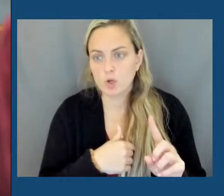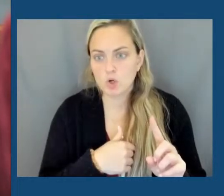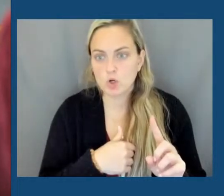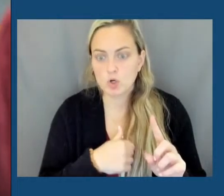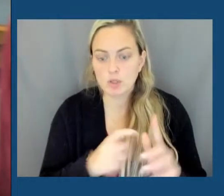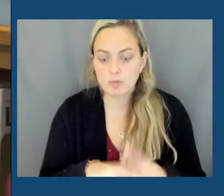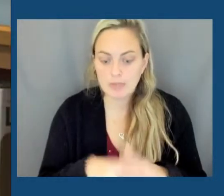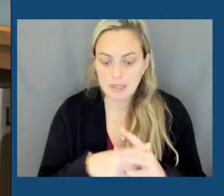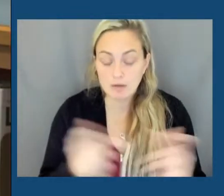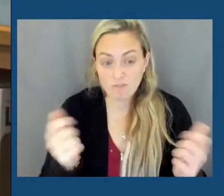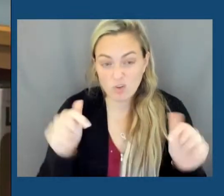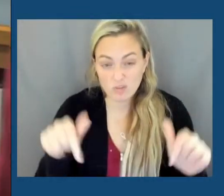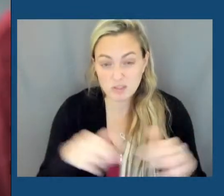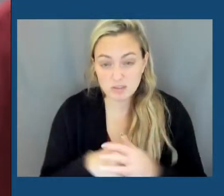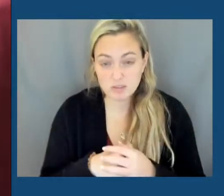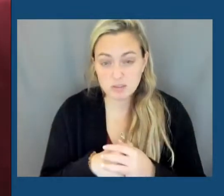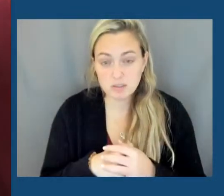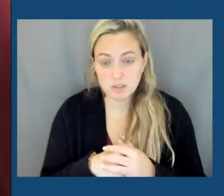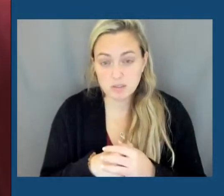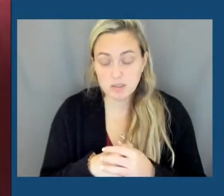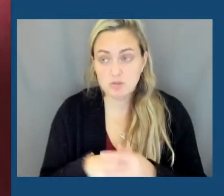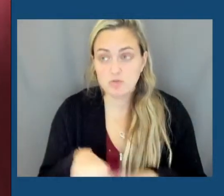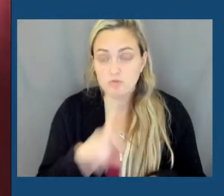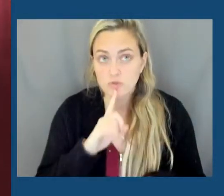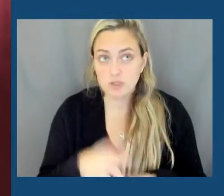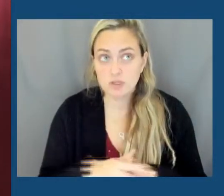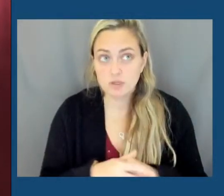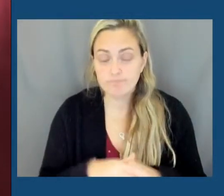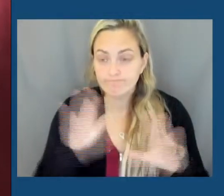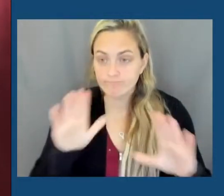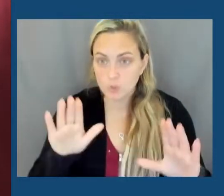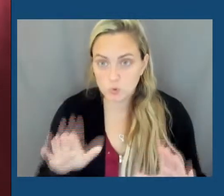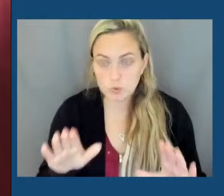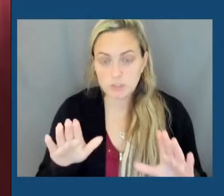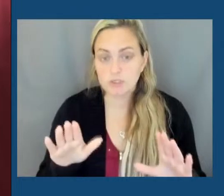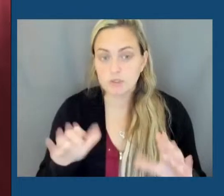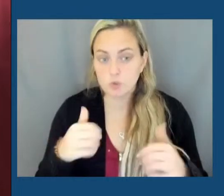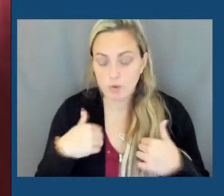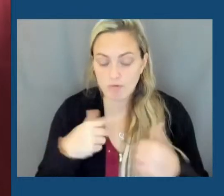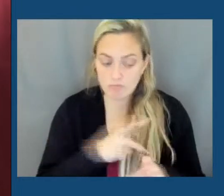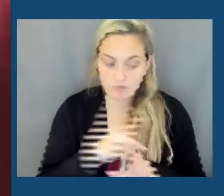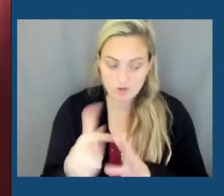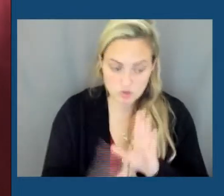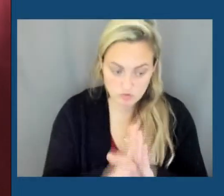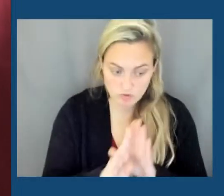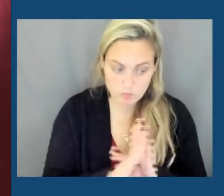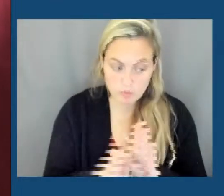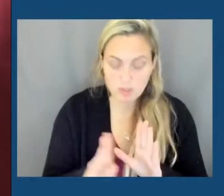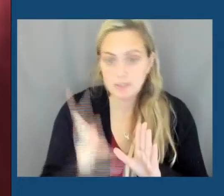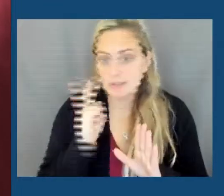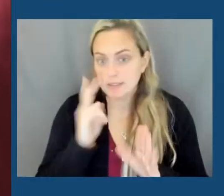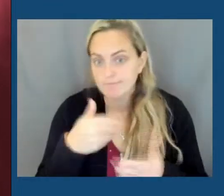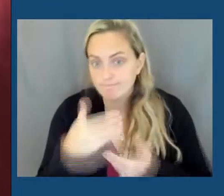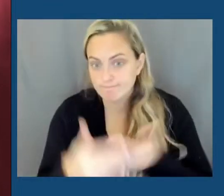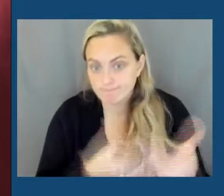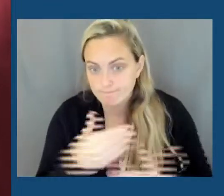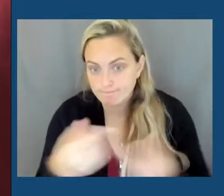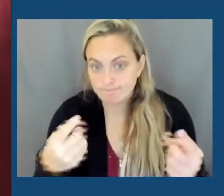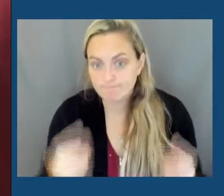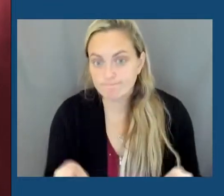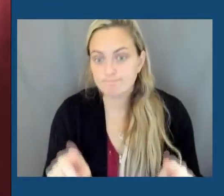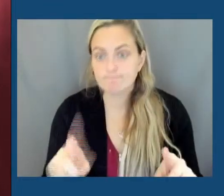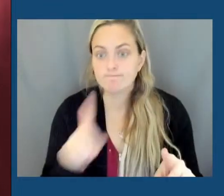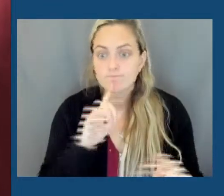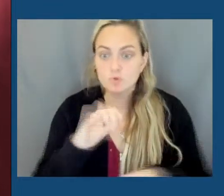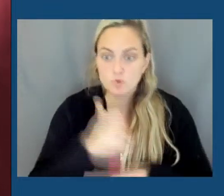all this, it has really been great to have those professional developments and kind of see where we're going, and it's really created a lot